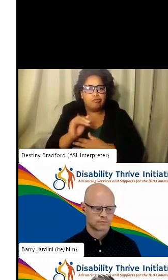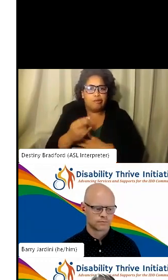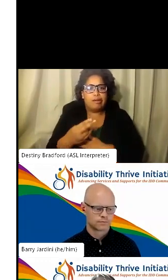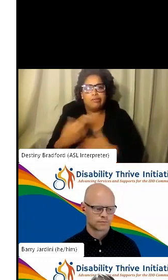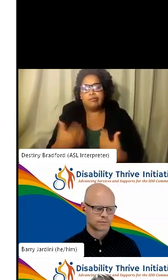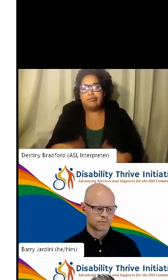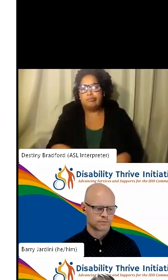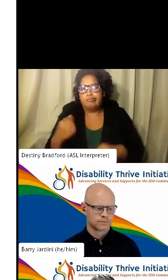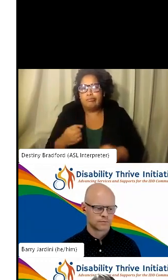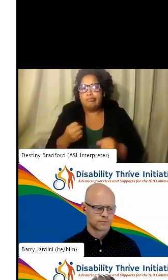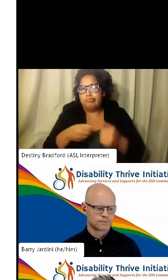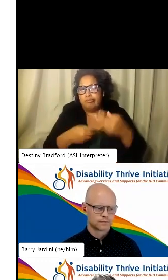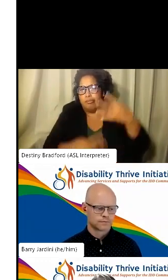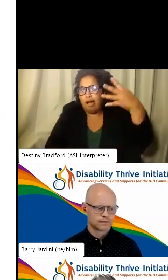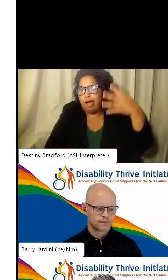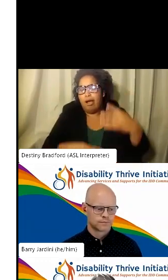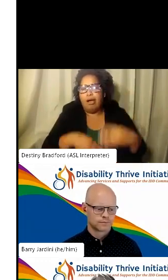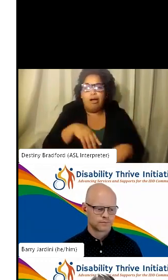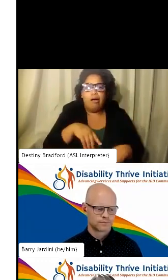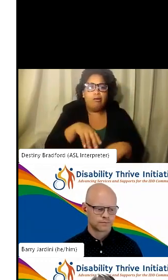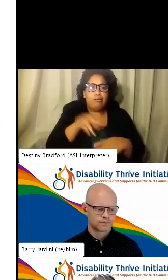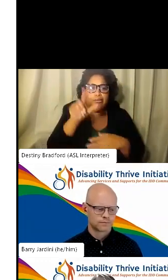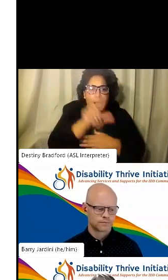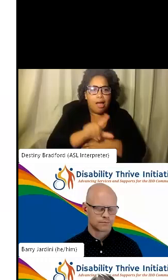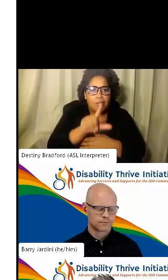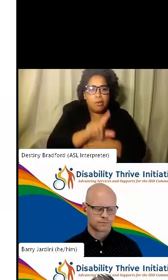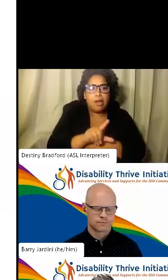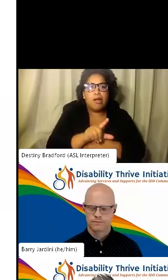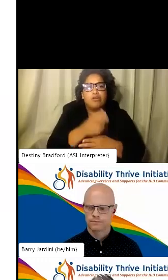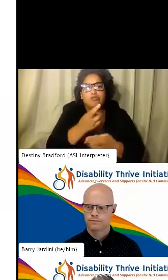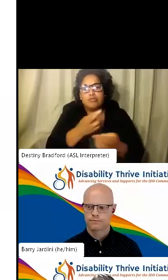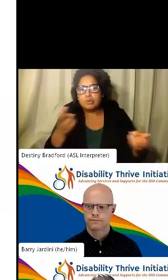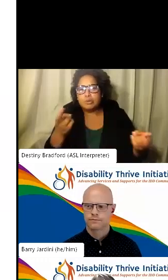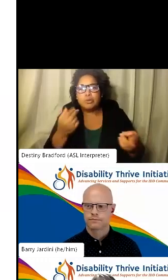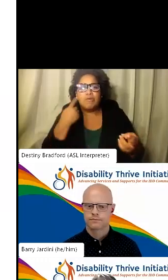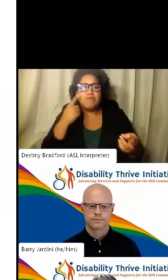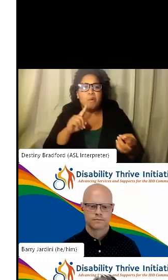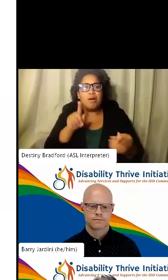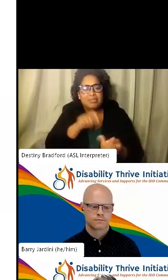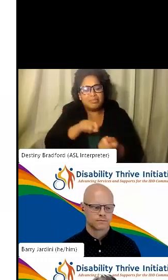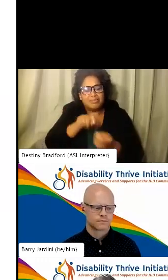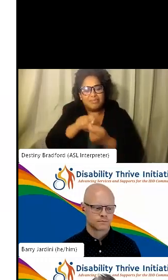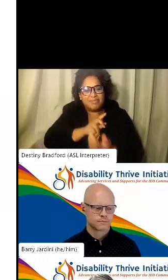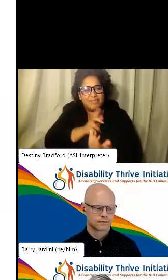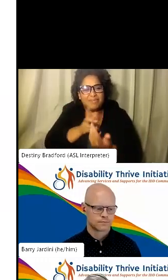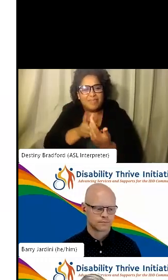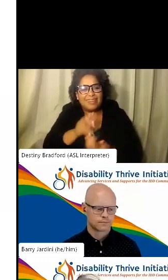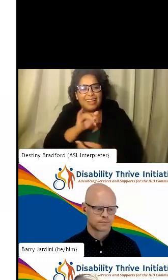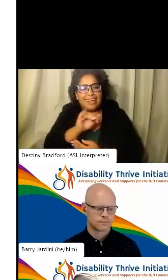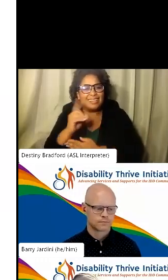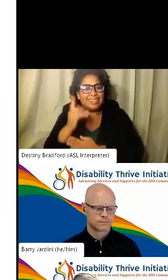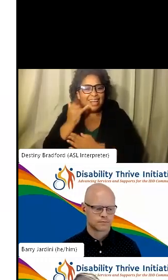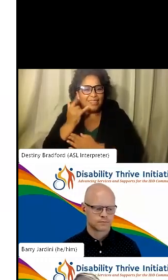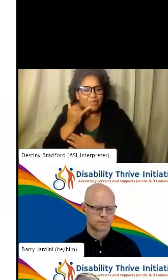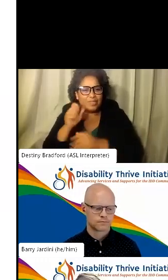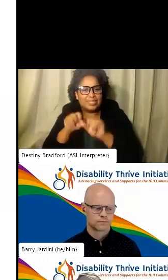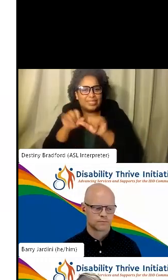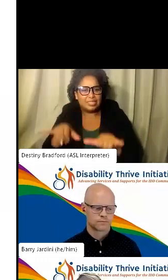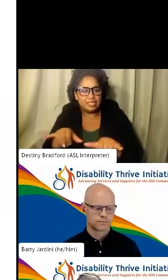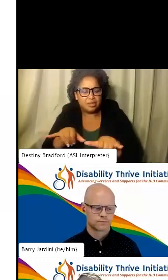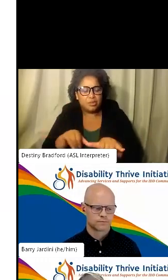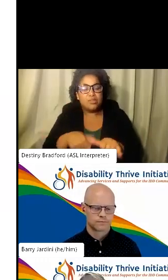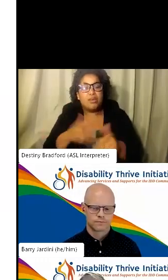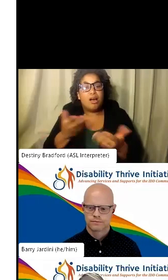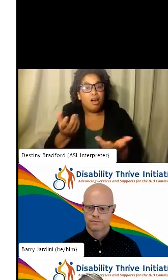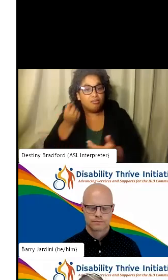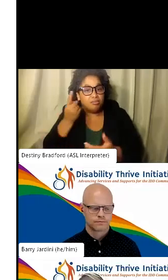tools specifically tailored for California's IDD service system. This way, you can find the information you